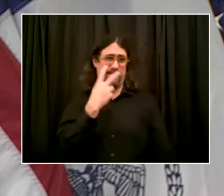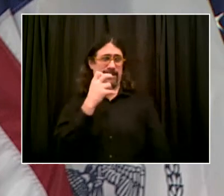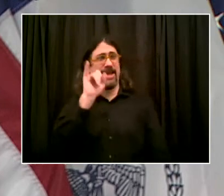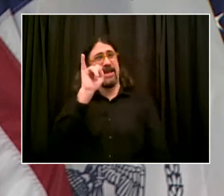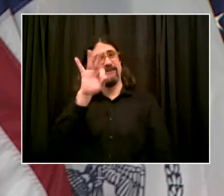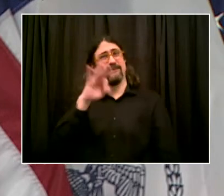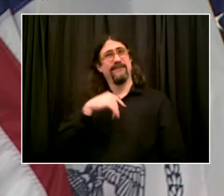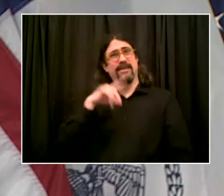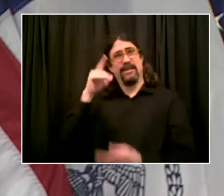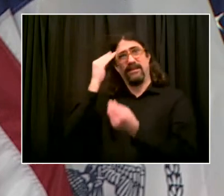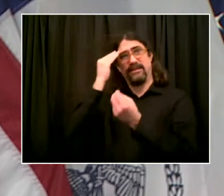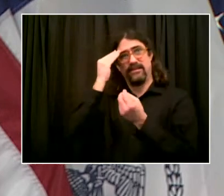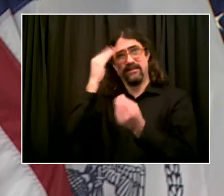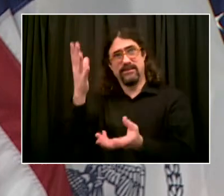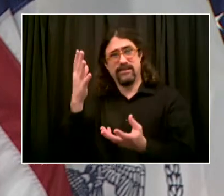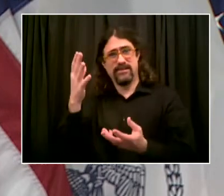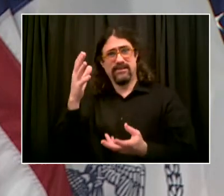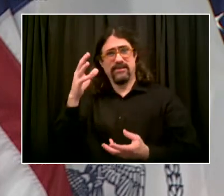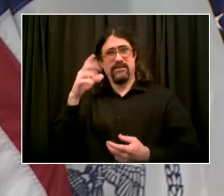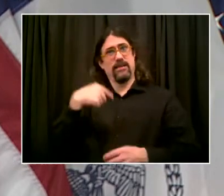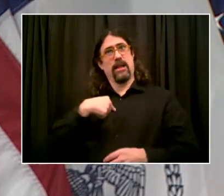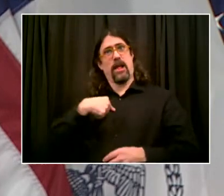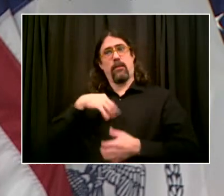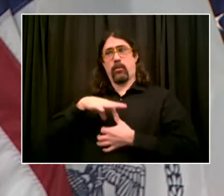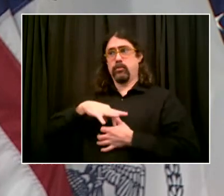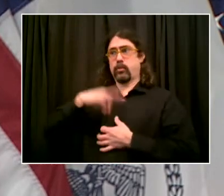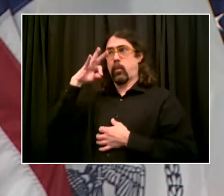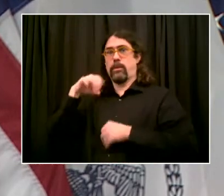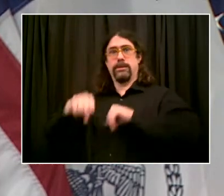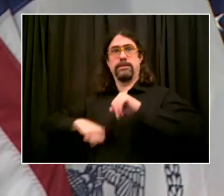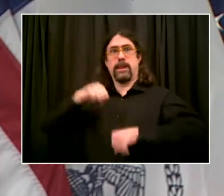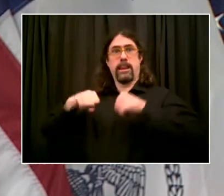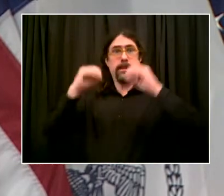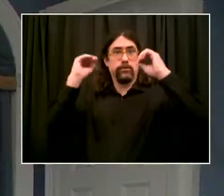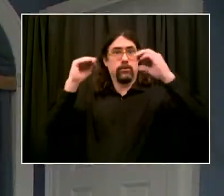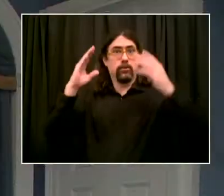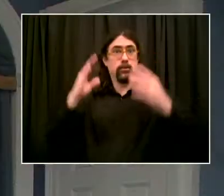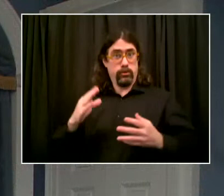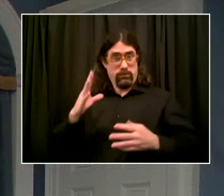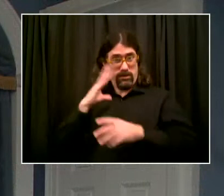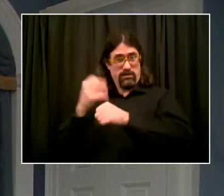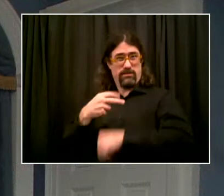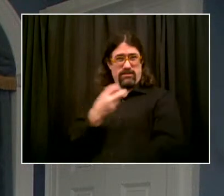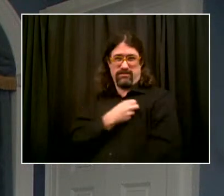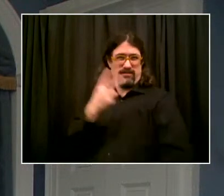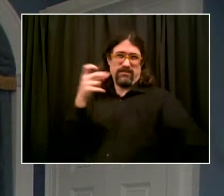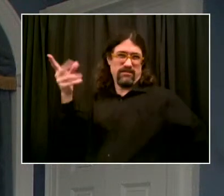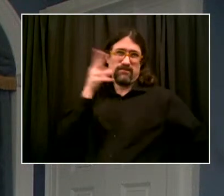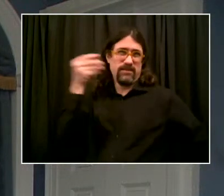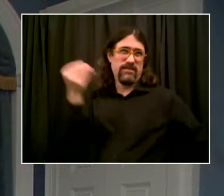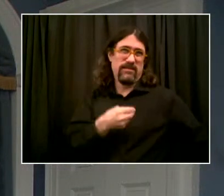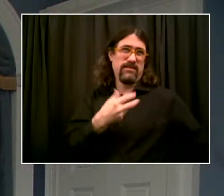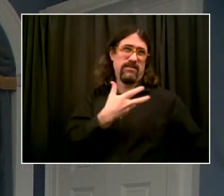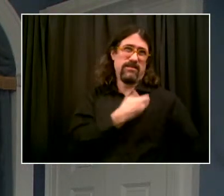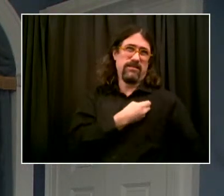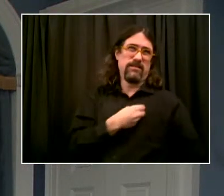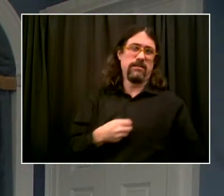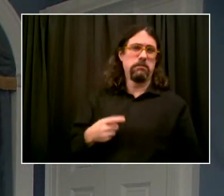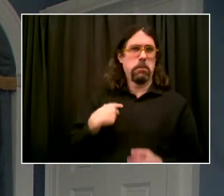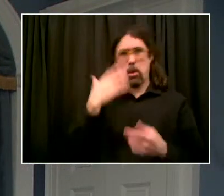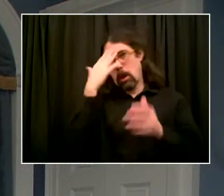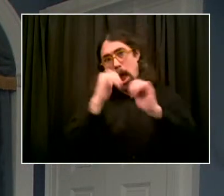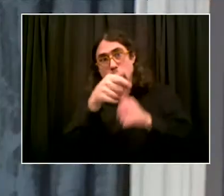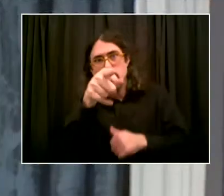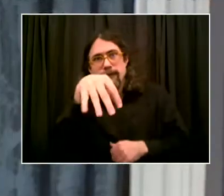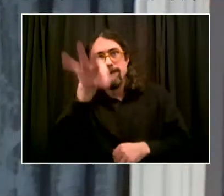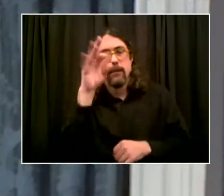So I don't know if you've heard of this case, you or Dr. Choksi, but why don't you speak to it? Thank you, sir. We're not familiar